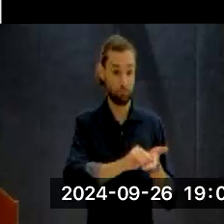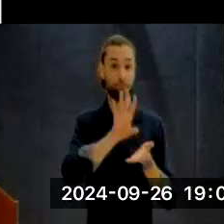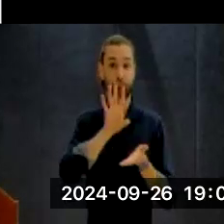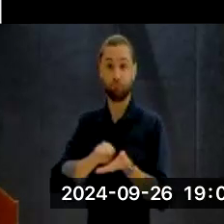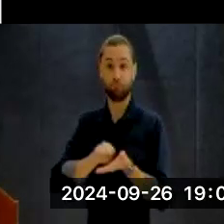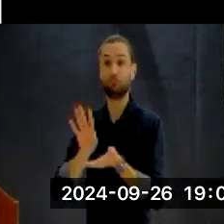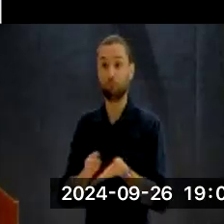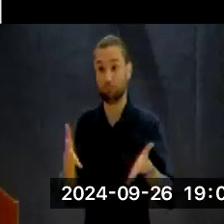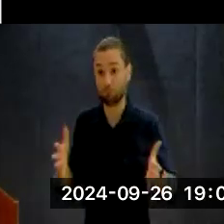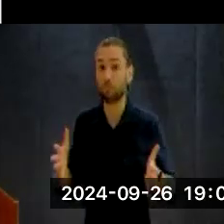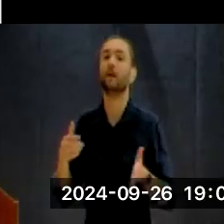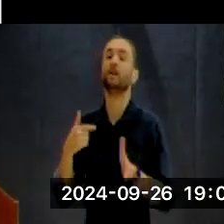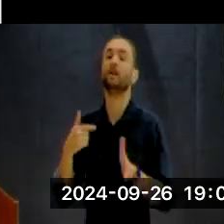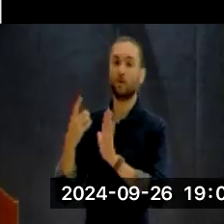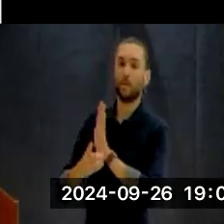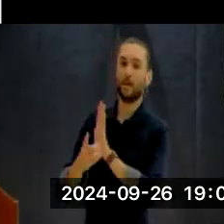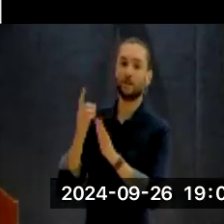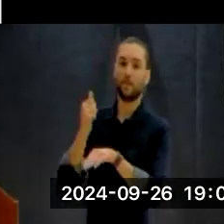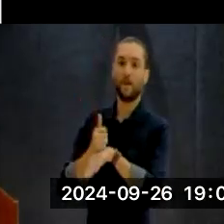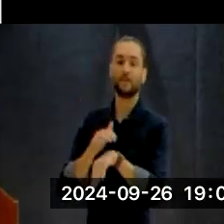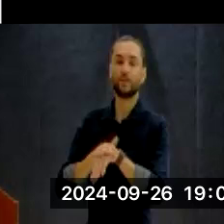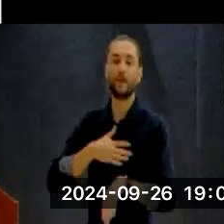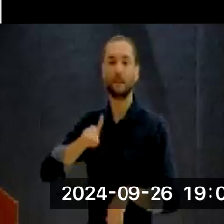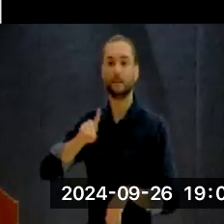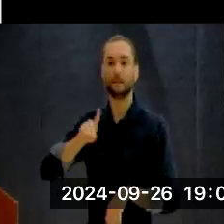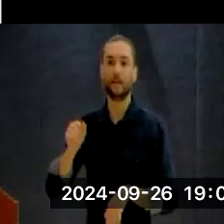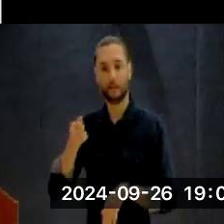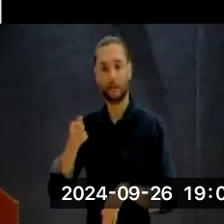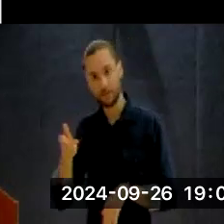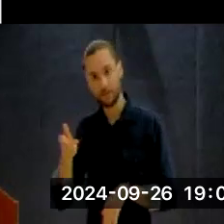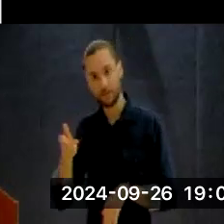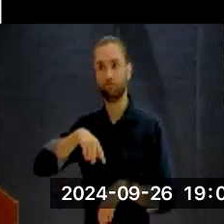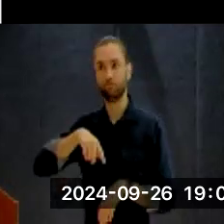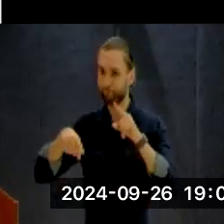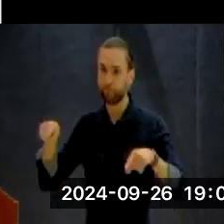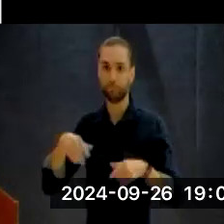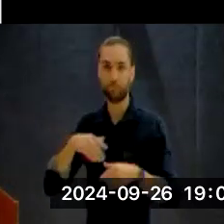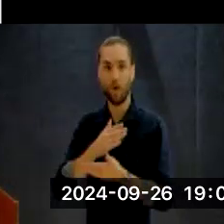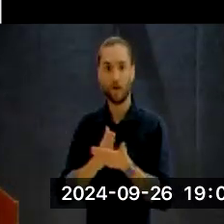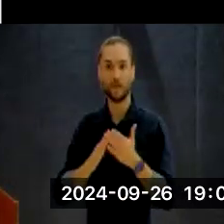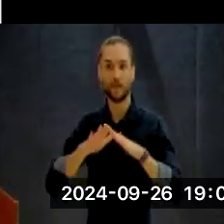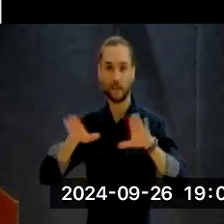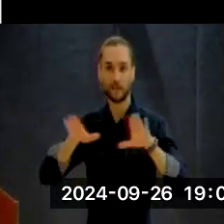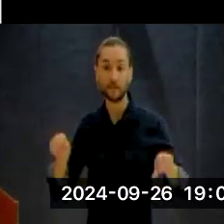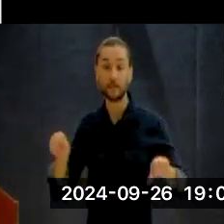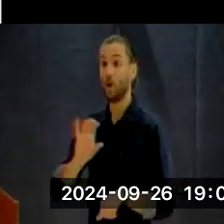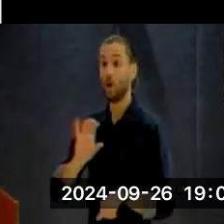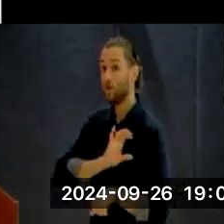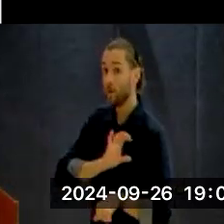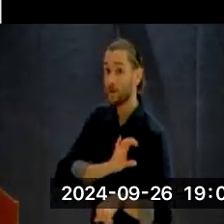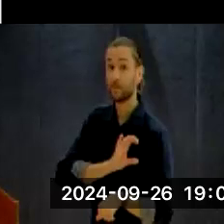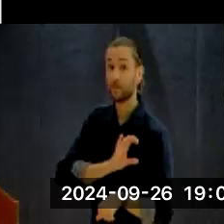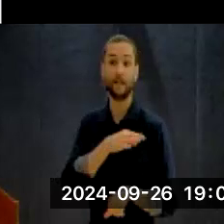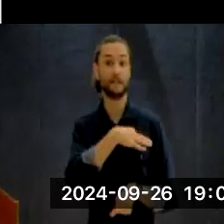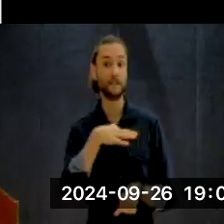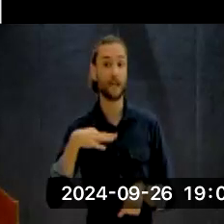experienced discrimination based on my disabilities throughout the system, by law enforcement, by staff